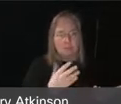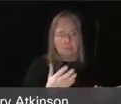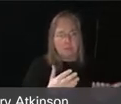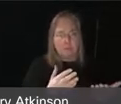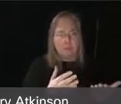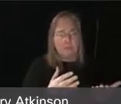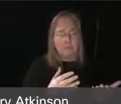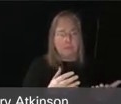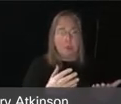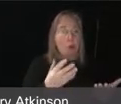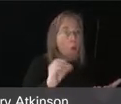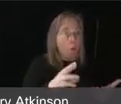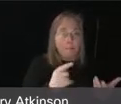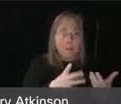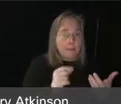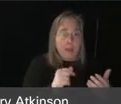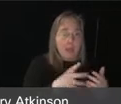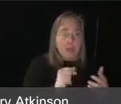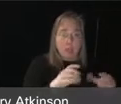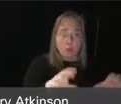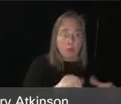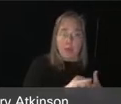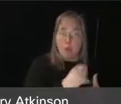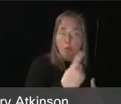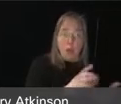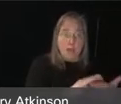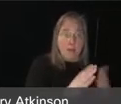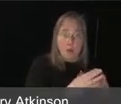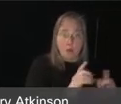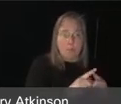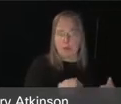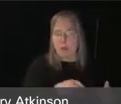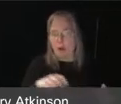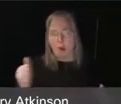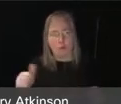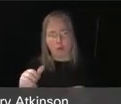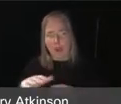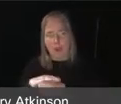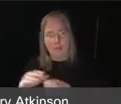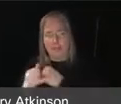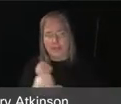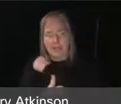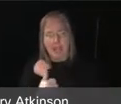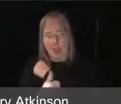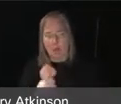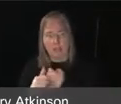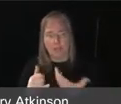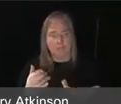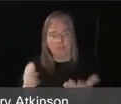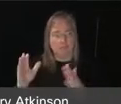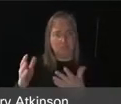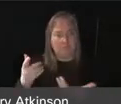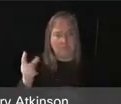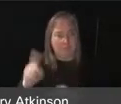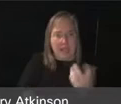able to go to other locations within the county where we have to do some preservation efforts.